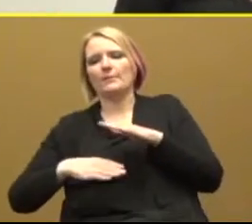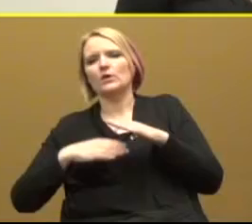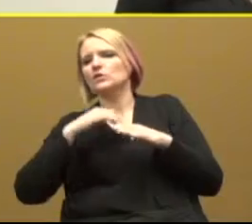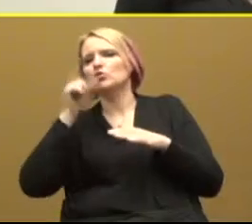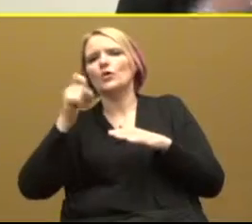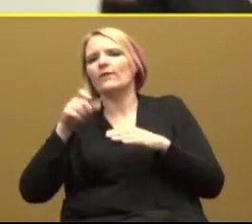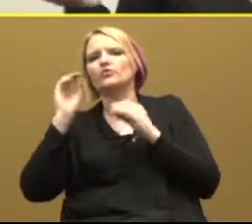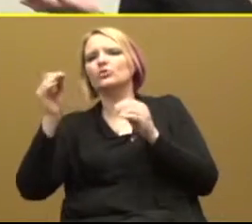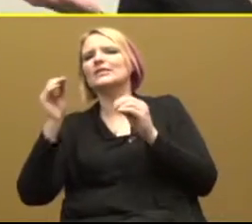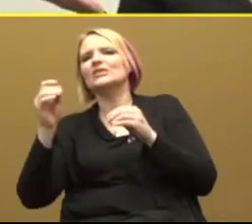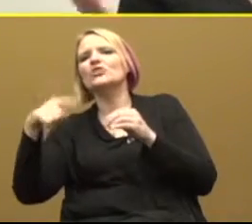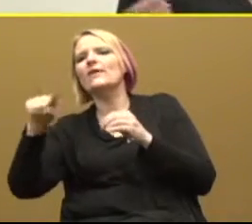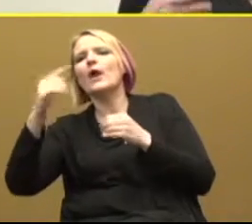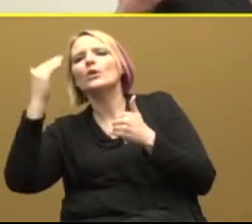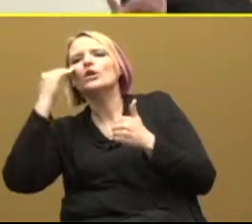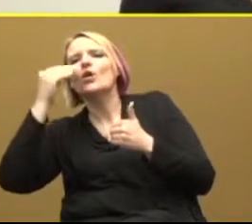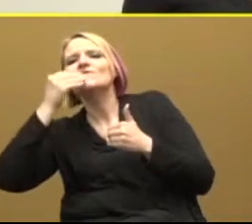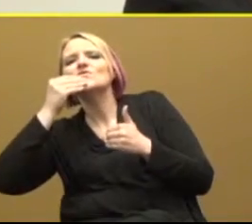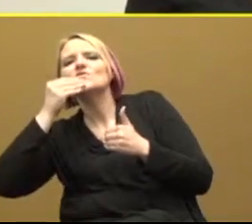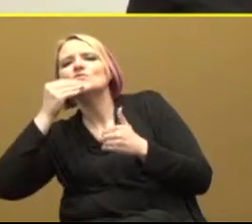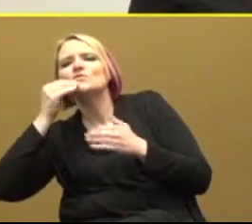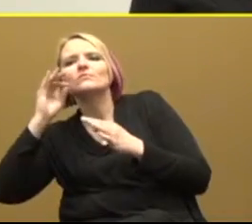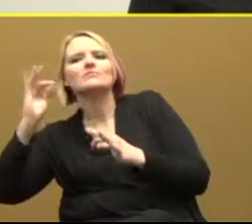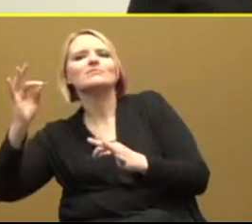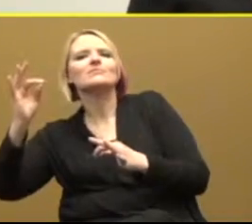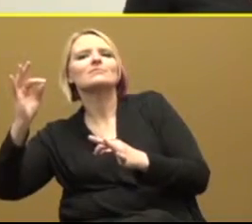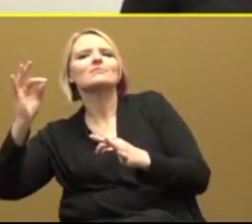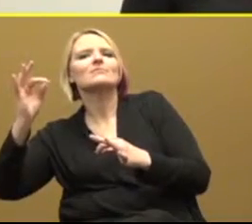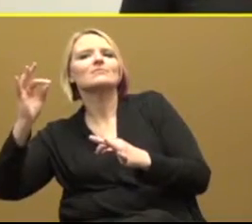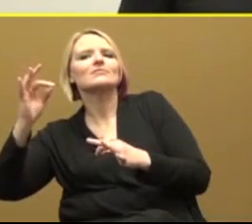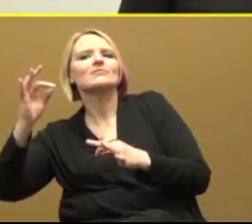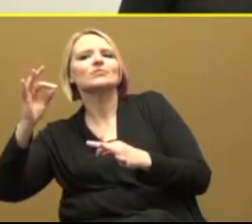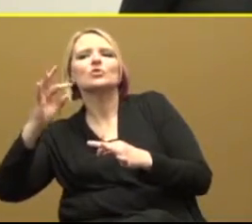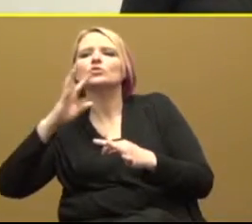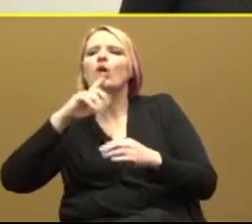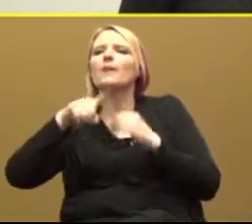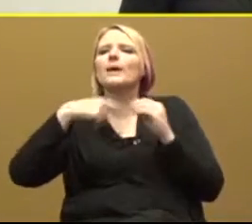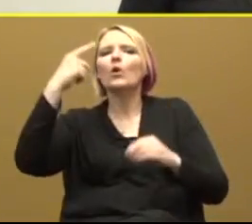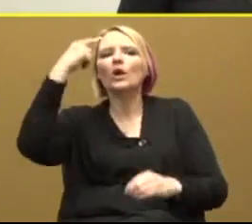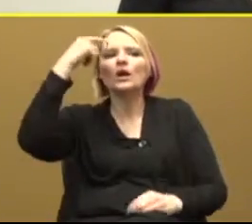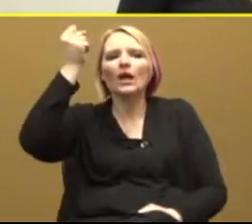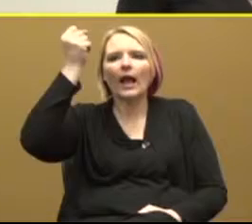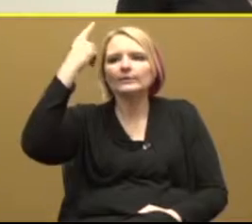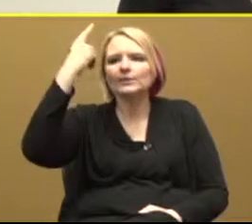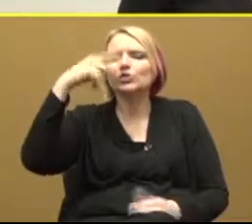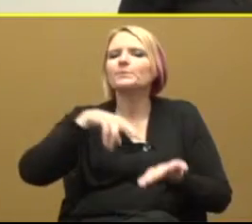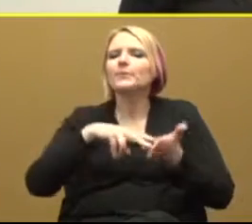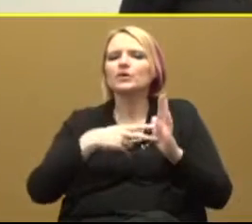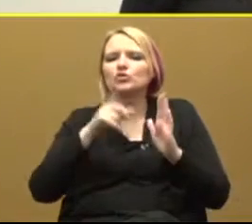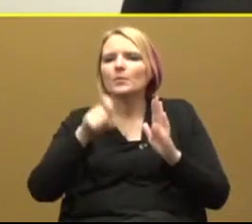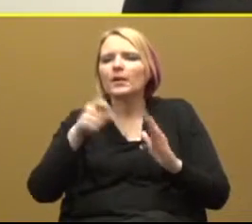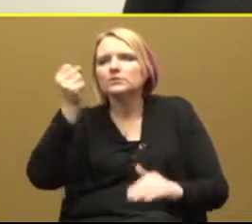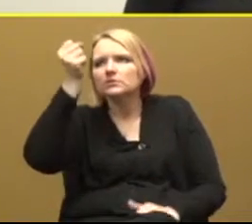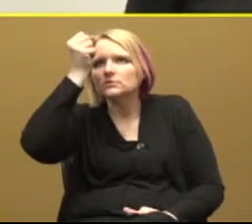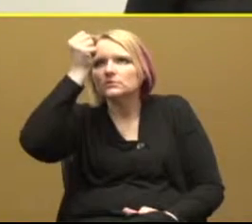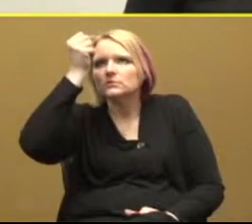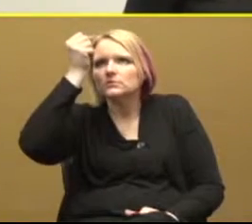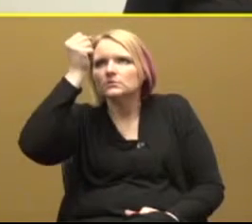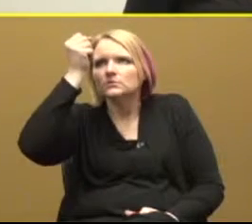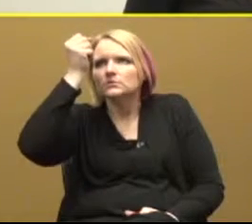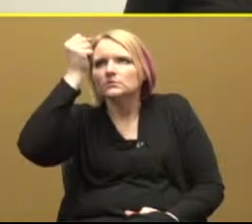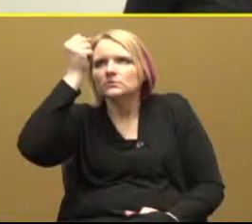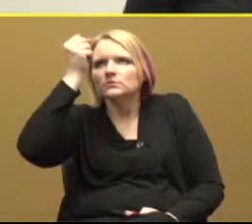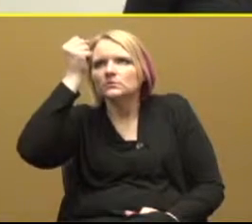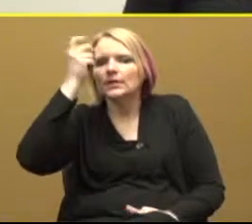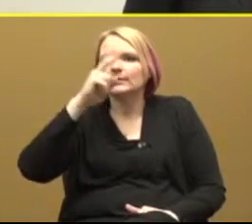be taught. Nope. Basic So, biological need. If you're looking at cognition, you have to be taught